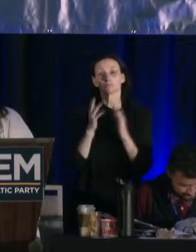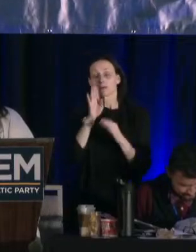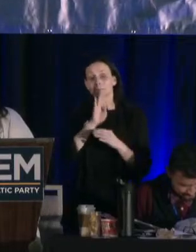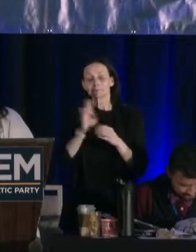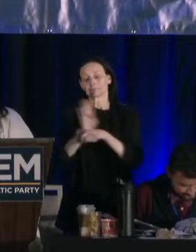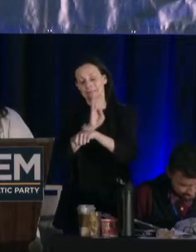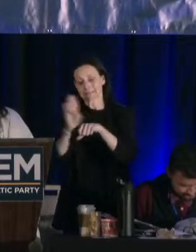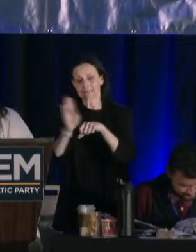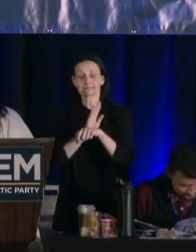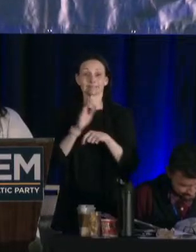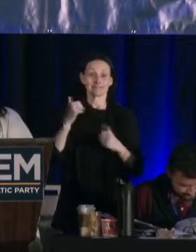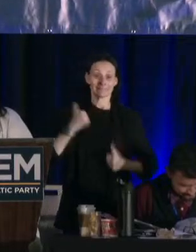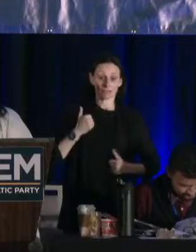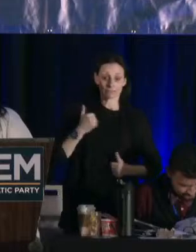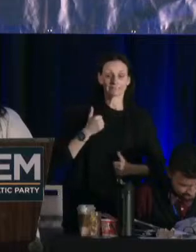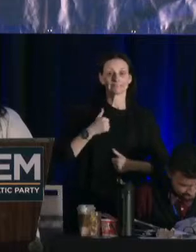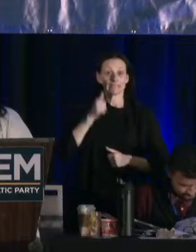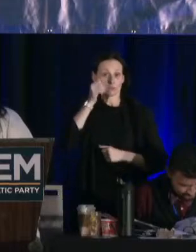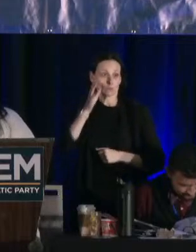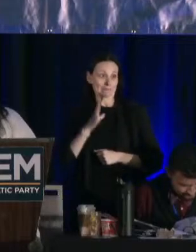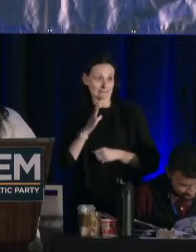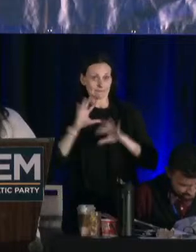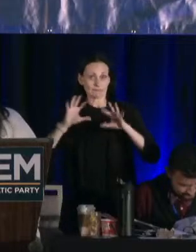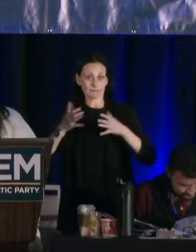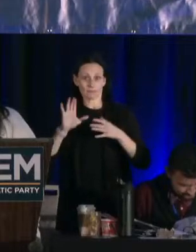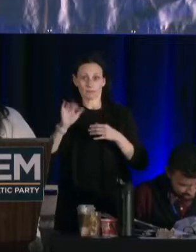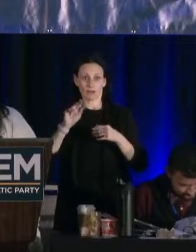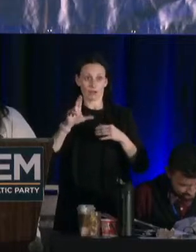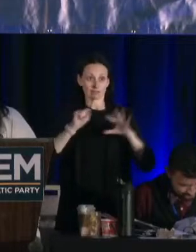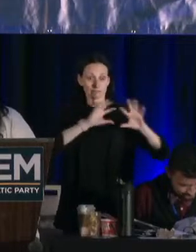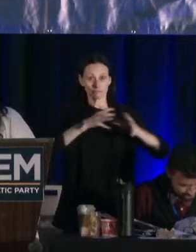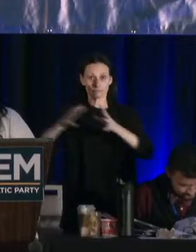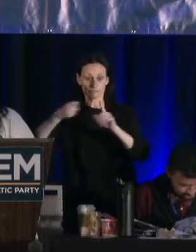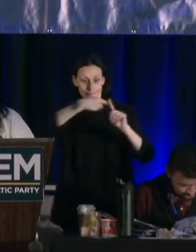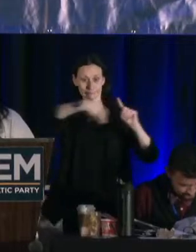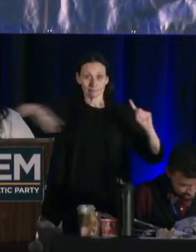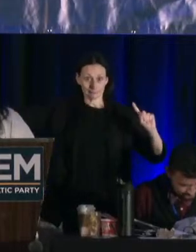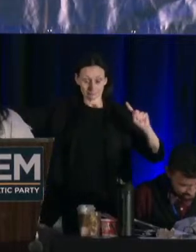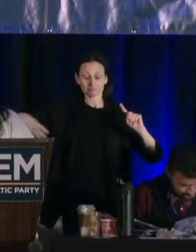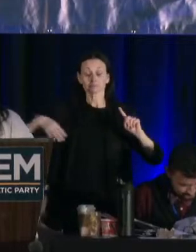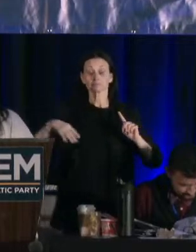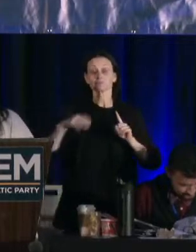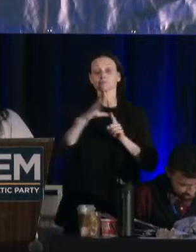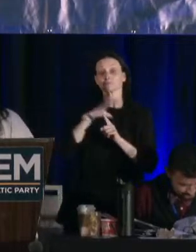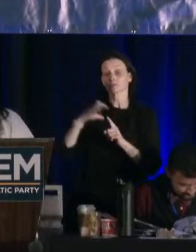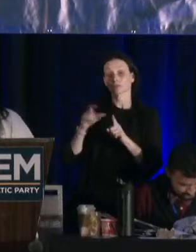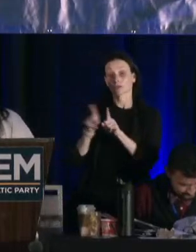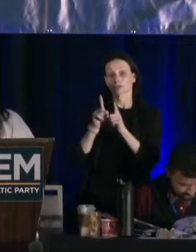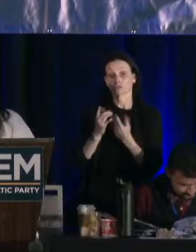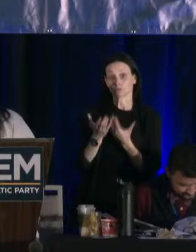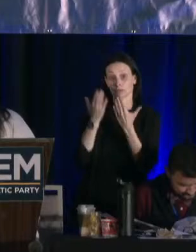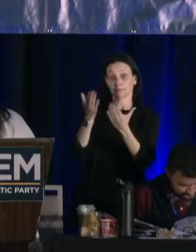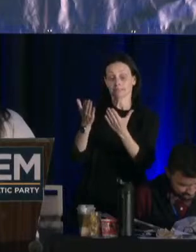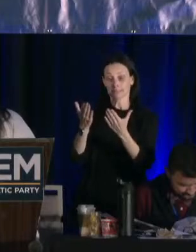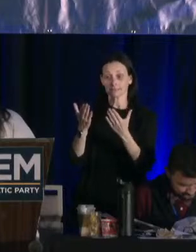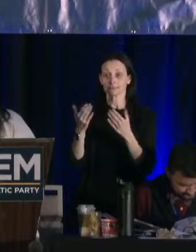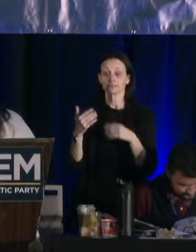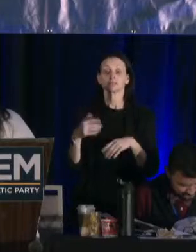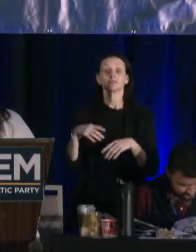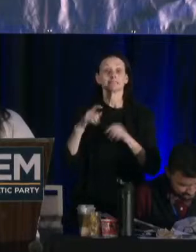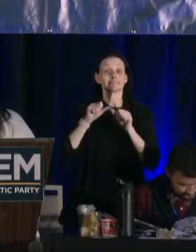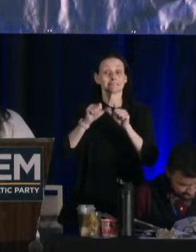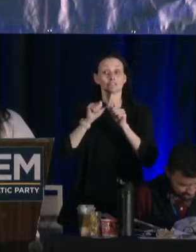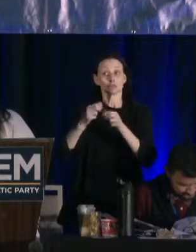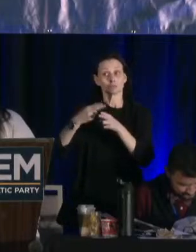Professional, Veterans, and Women's Caucus. And then the committee also recommended